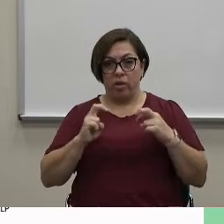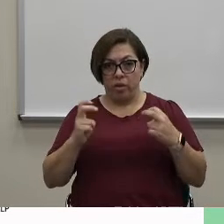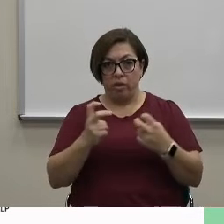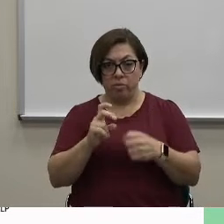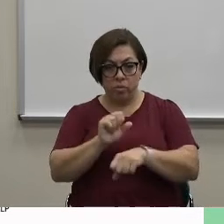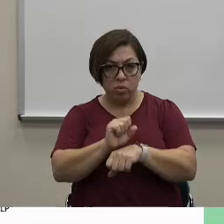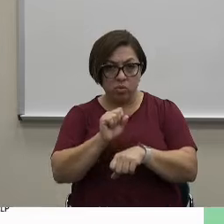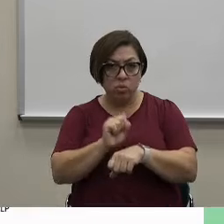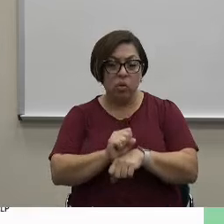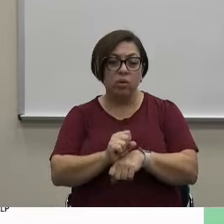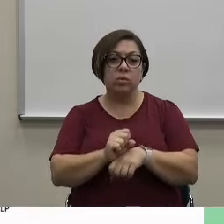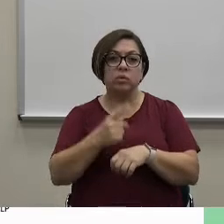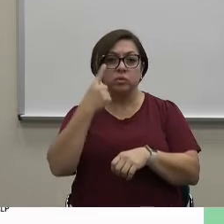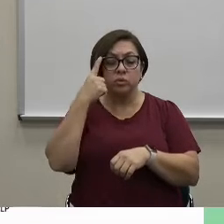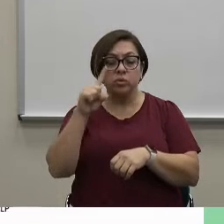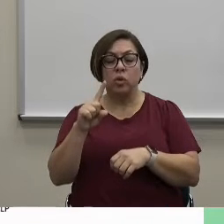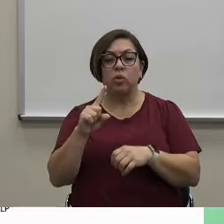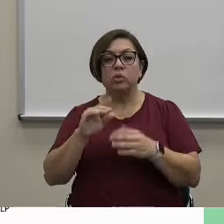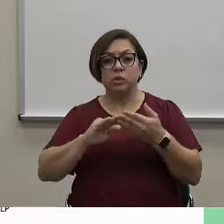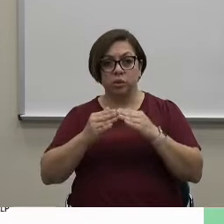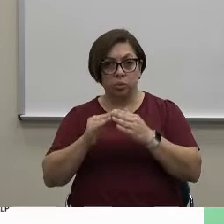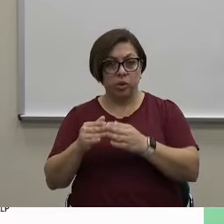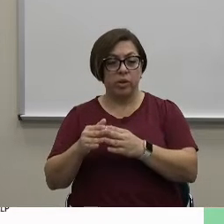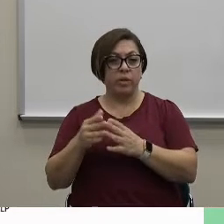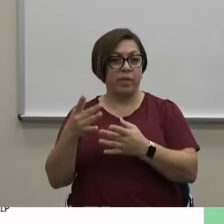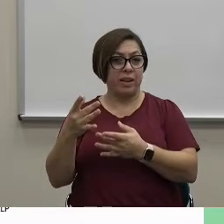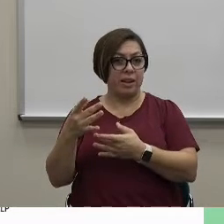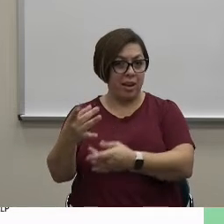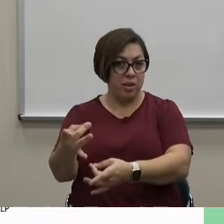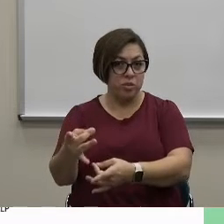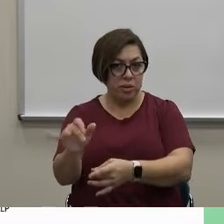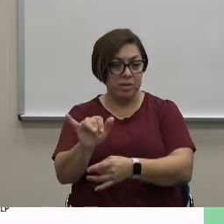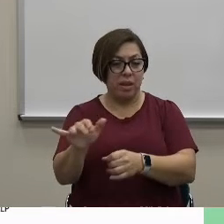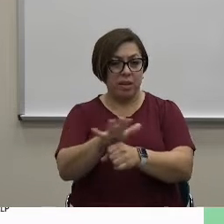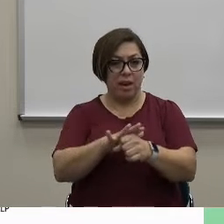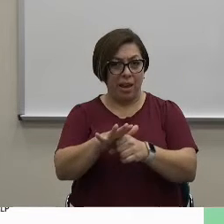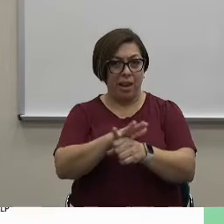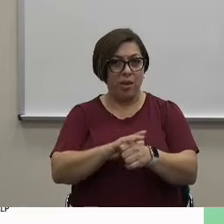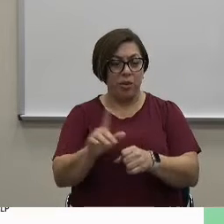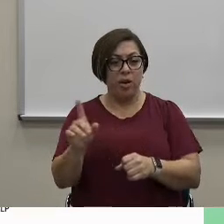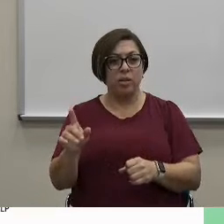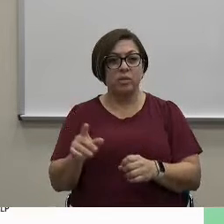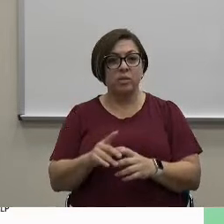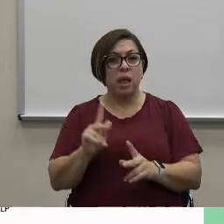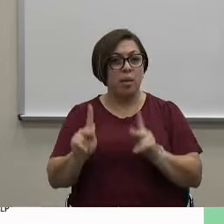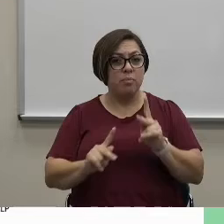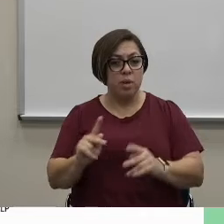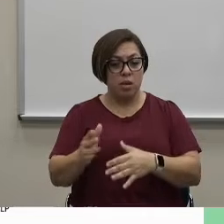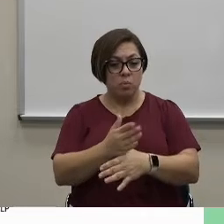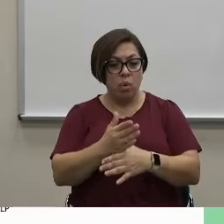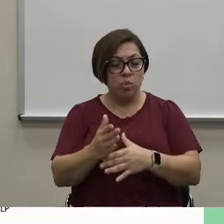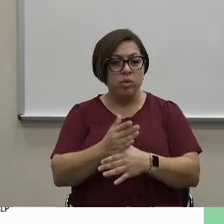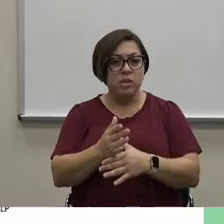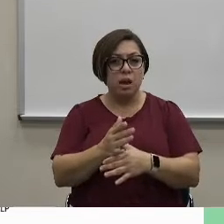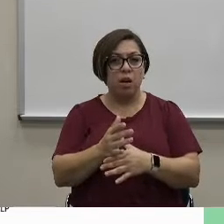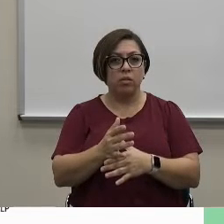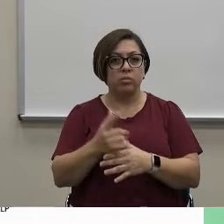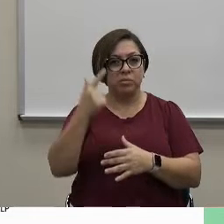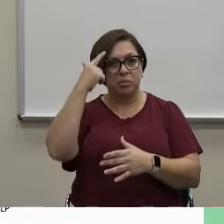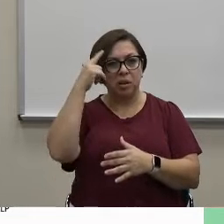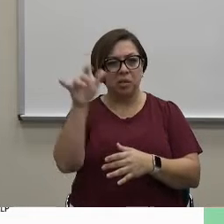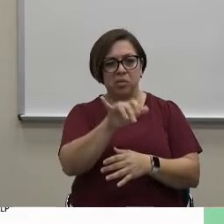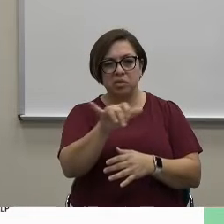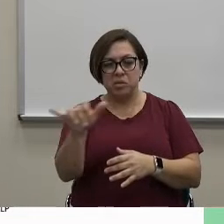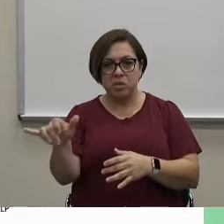communities of interest in neighborhoods. Communities of interest are areas where the residents share similar interests and who would